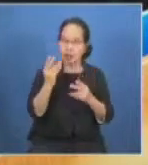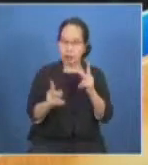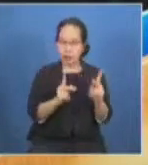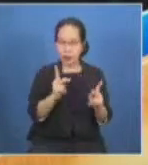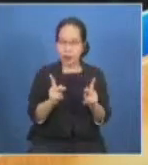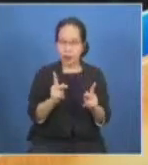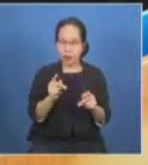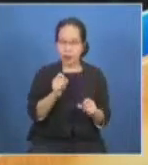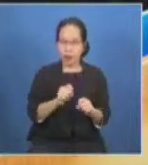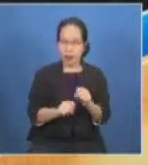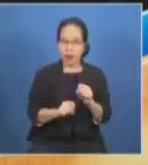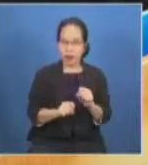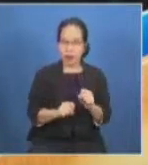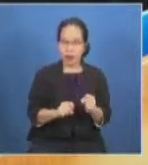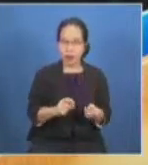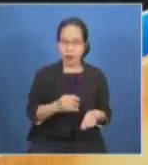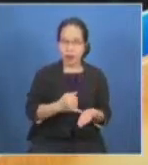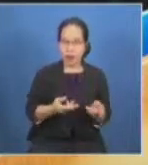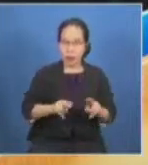will obey.